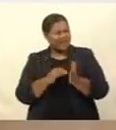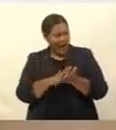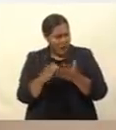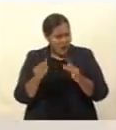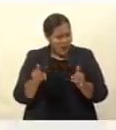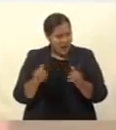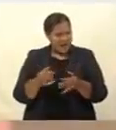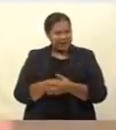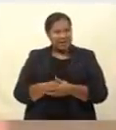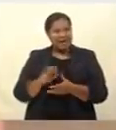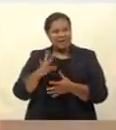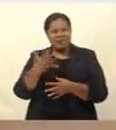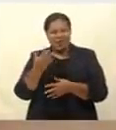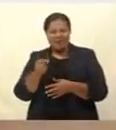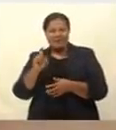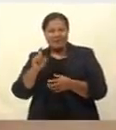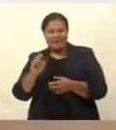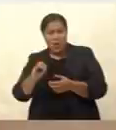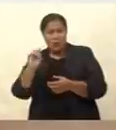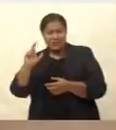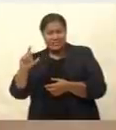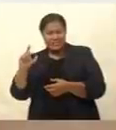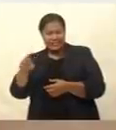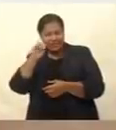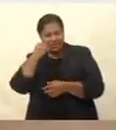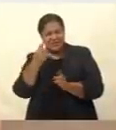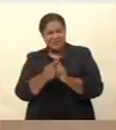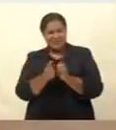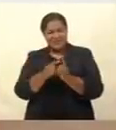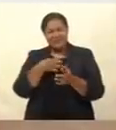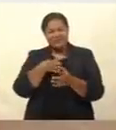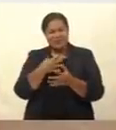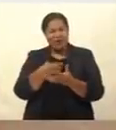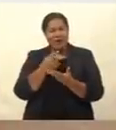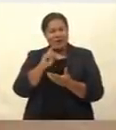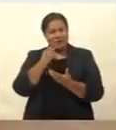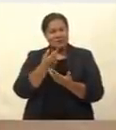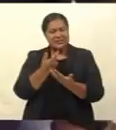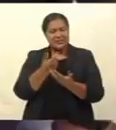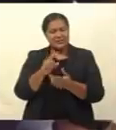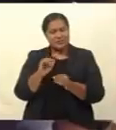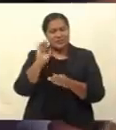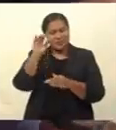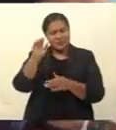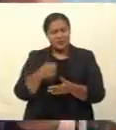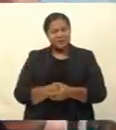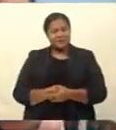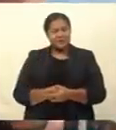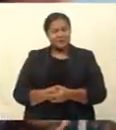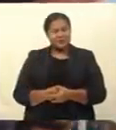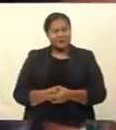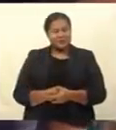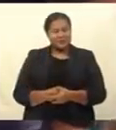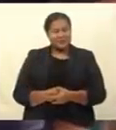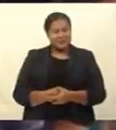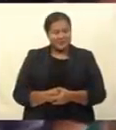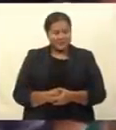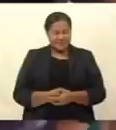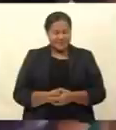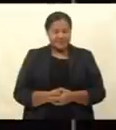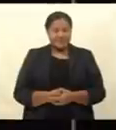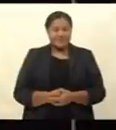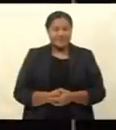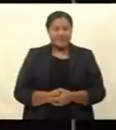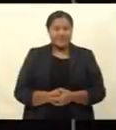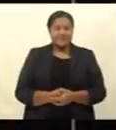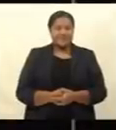of, OCC. So they're going to meet here in about, I think they're due in about 2 weeks. Eleanor Turangaivu, FBC